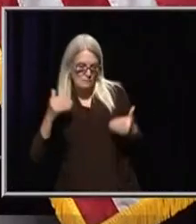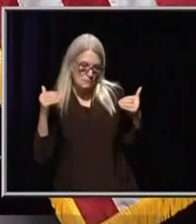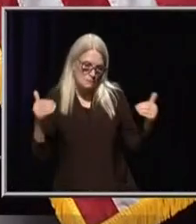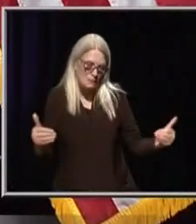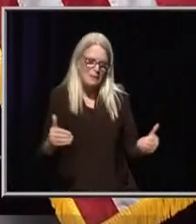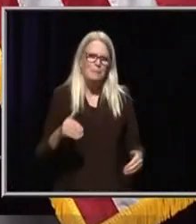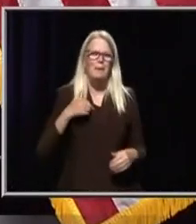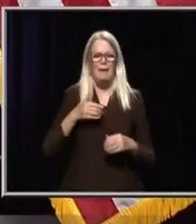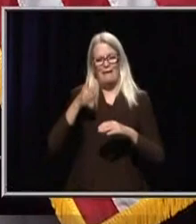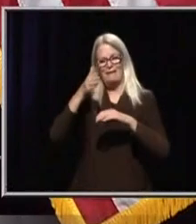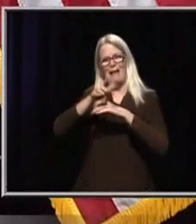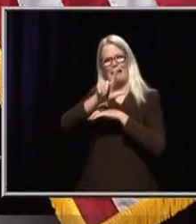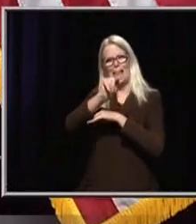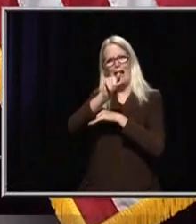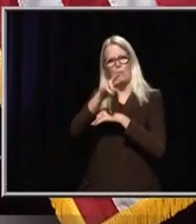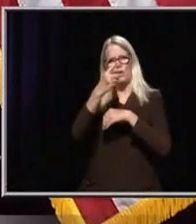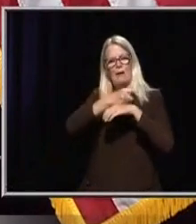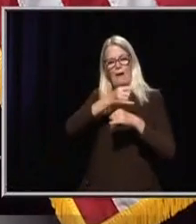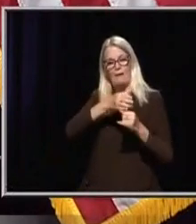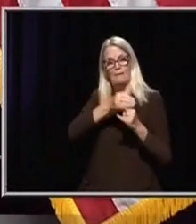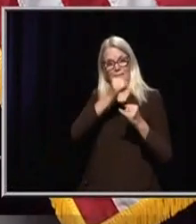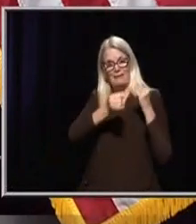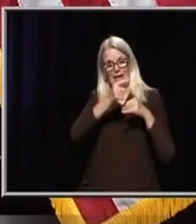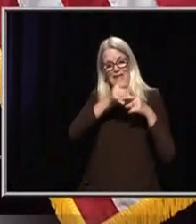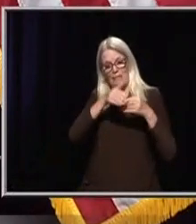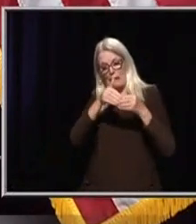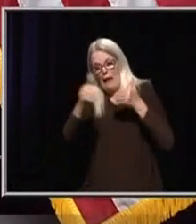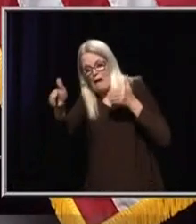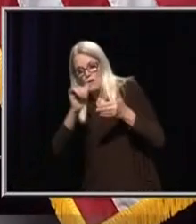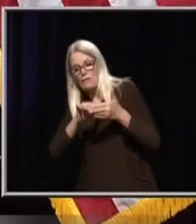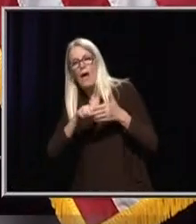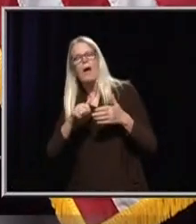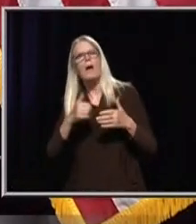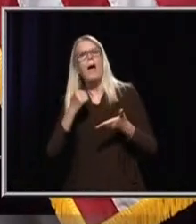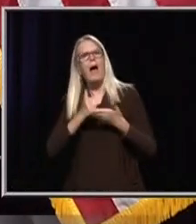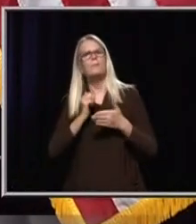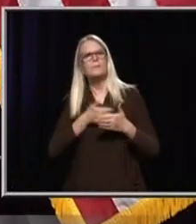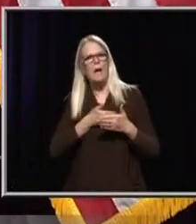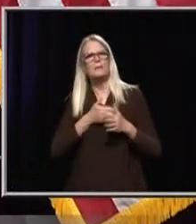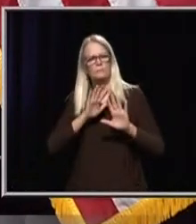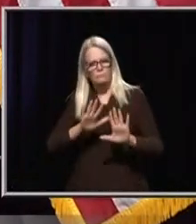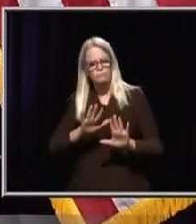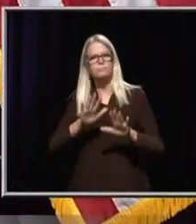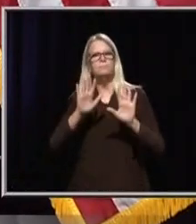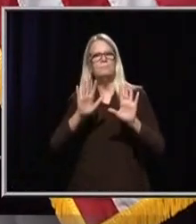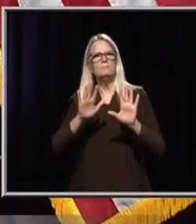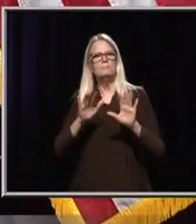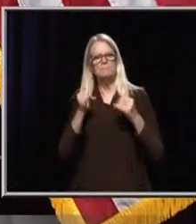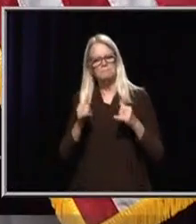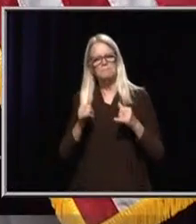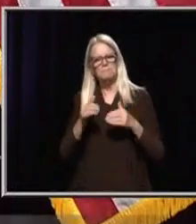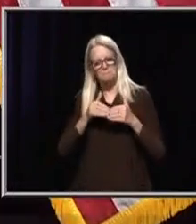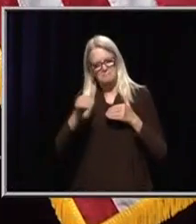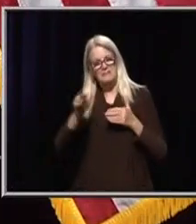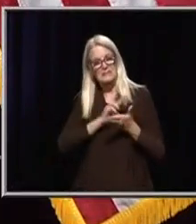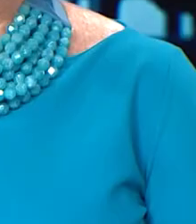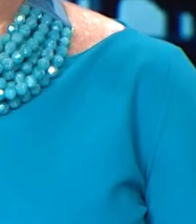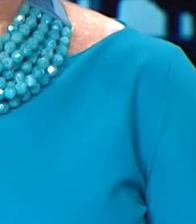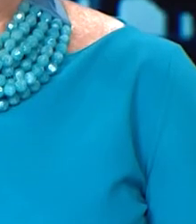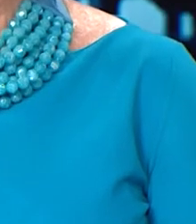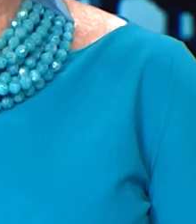Day gives us a little bit of time, gives a little bit of certainty to the parents and the students of what to expect for at least the next